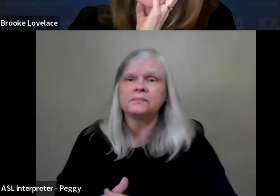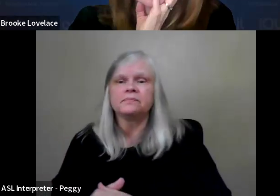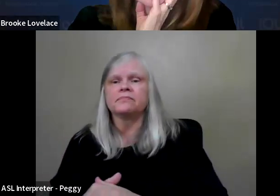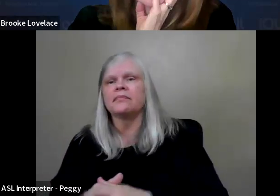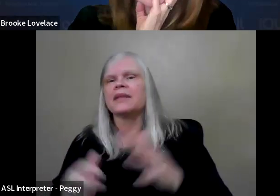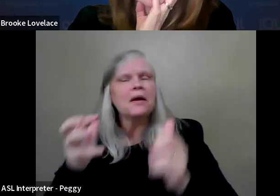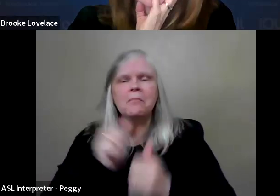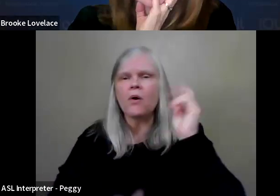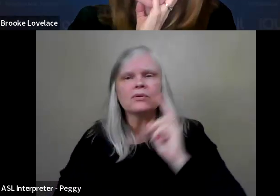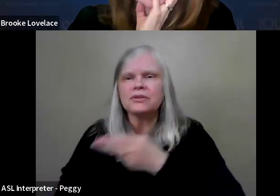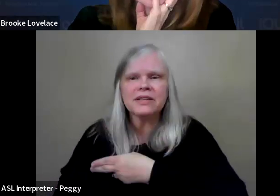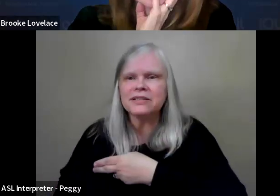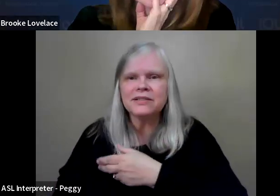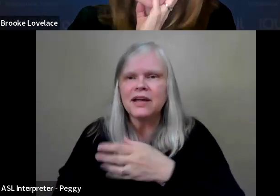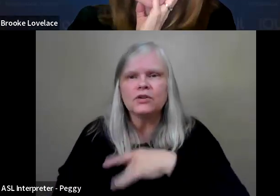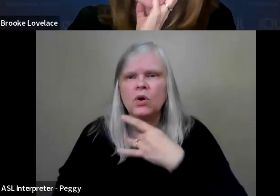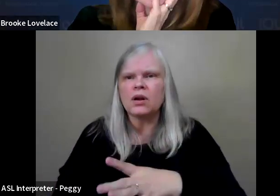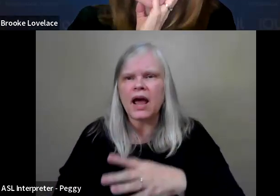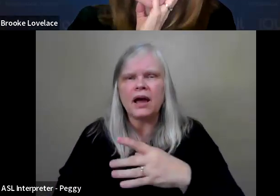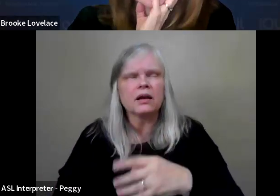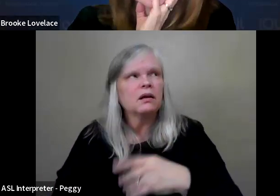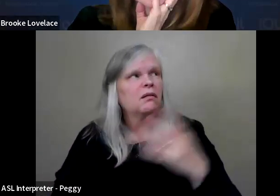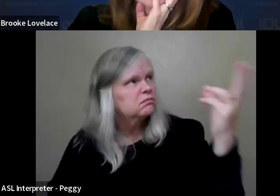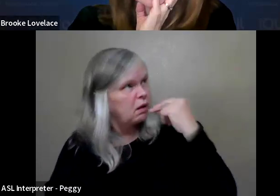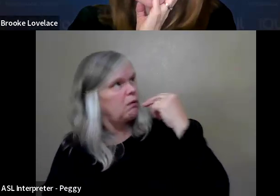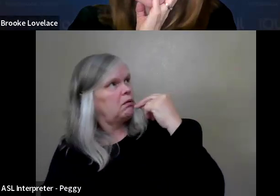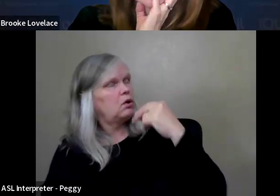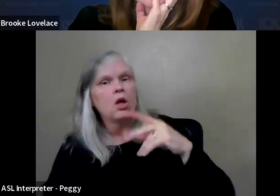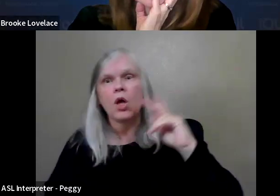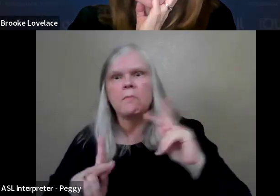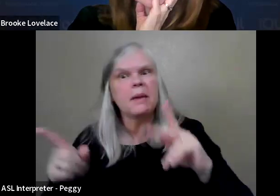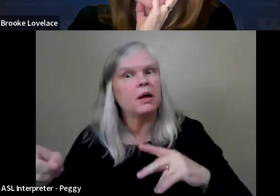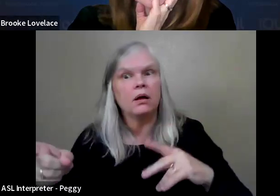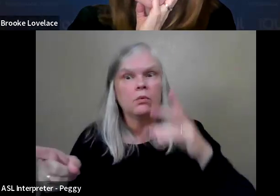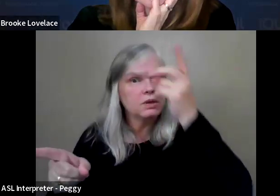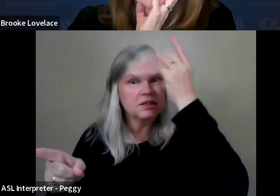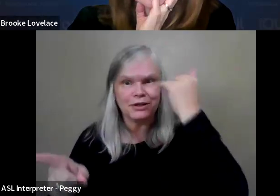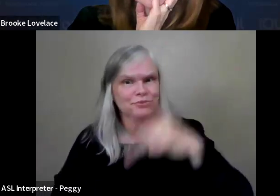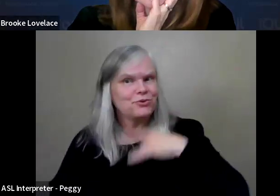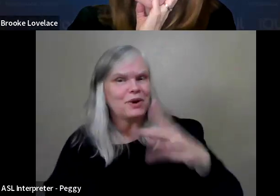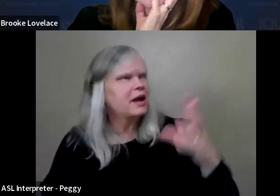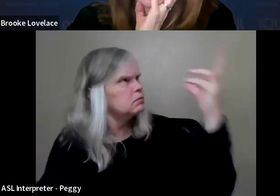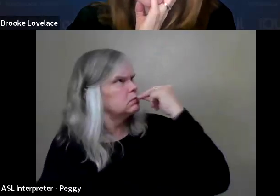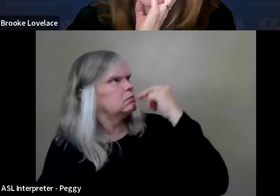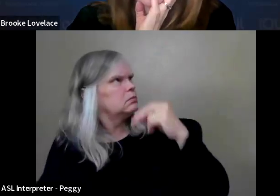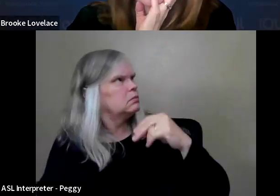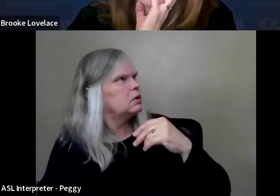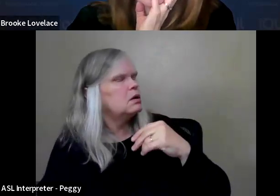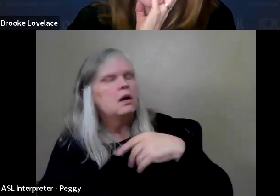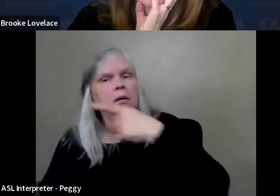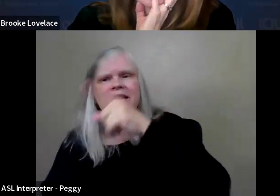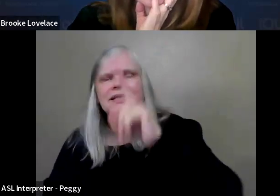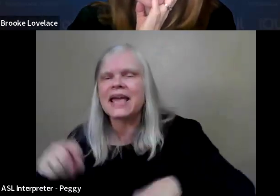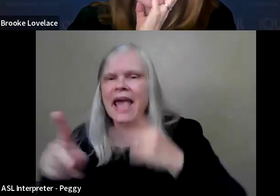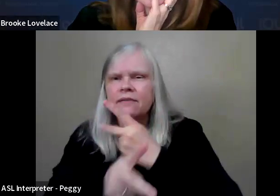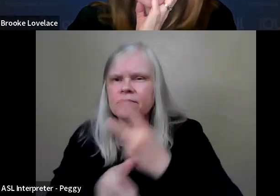Most of us don't like to be told no. And people with dementia don't like that either, usually, especially if they can't reason why it's a no.